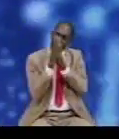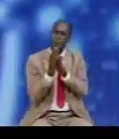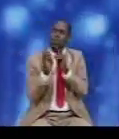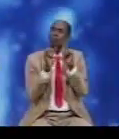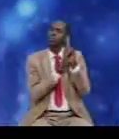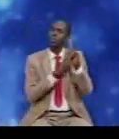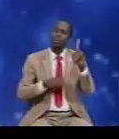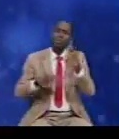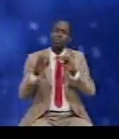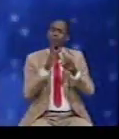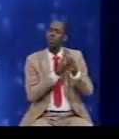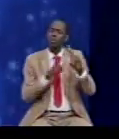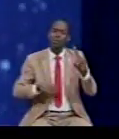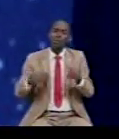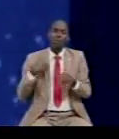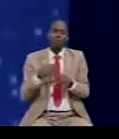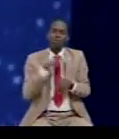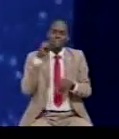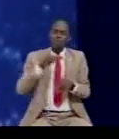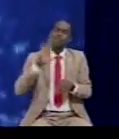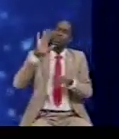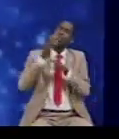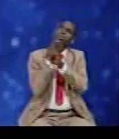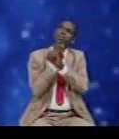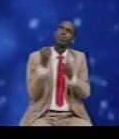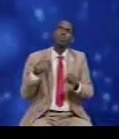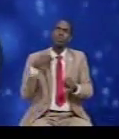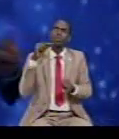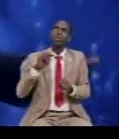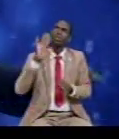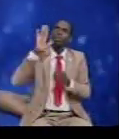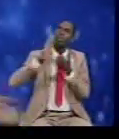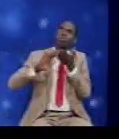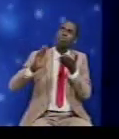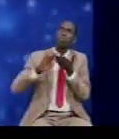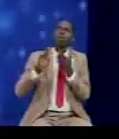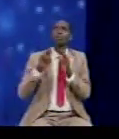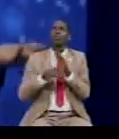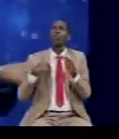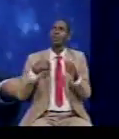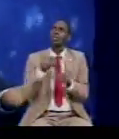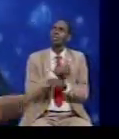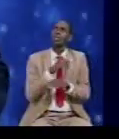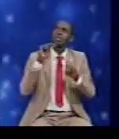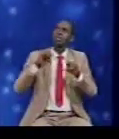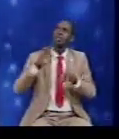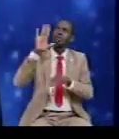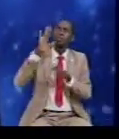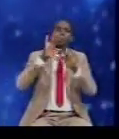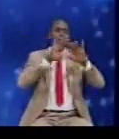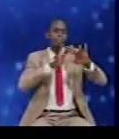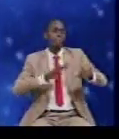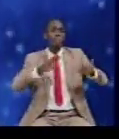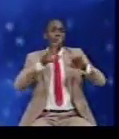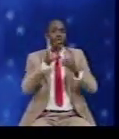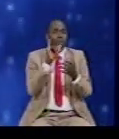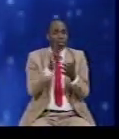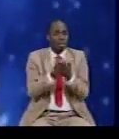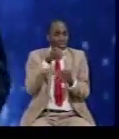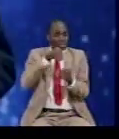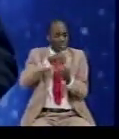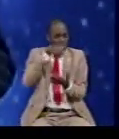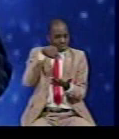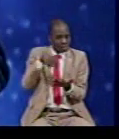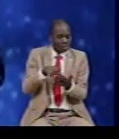oh Lord, we need your salvation, we need your forgiveness, we need your mercy, so that in this time